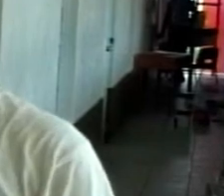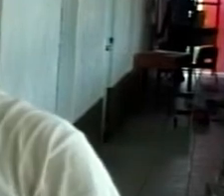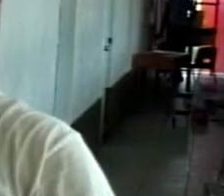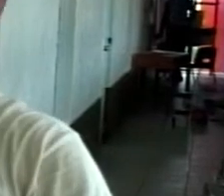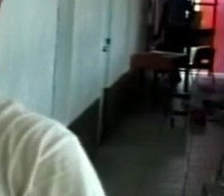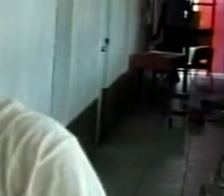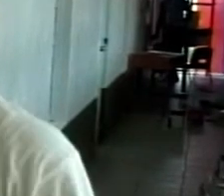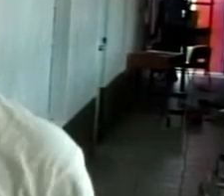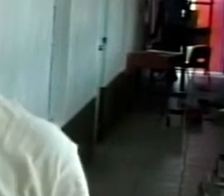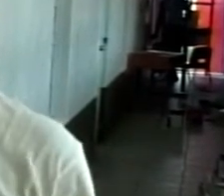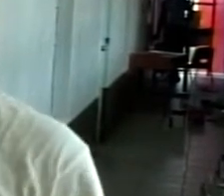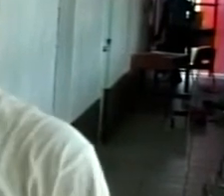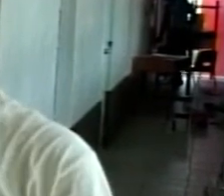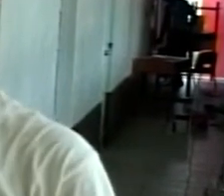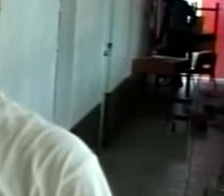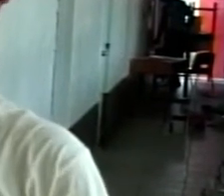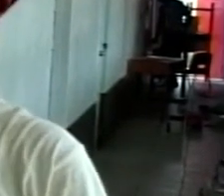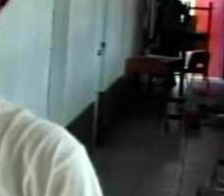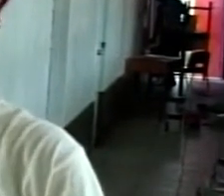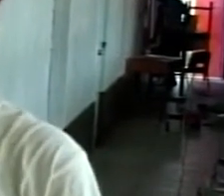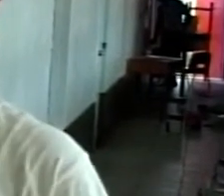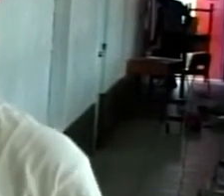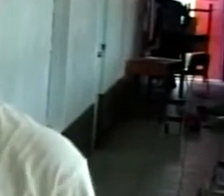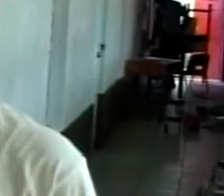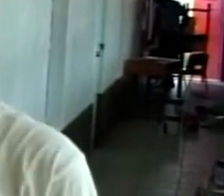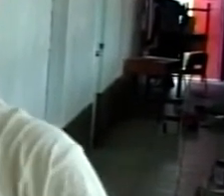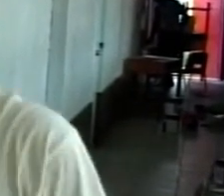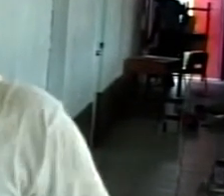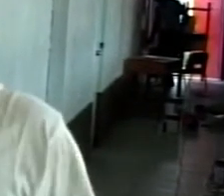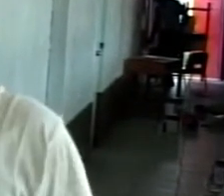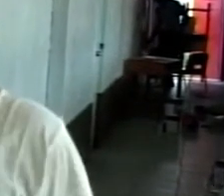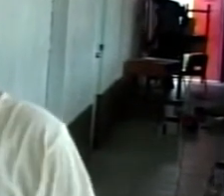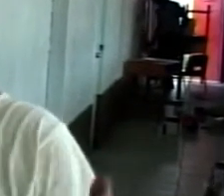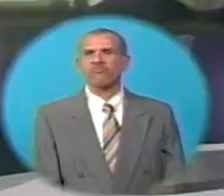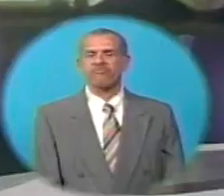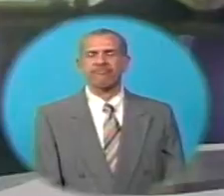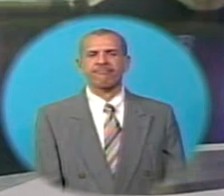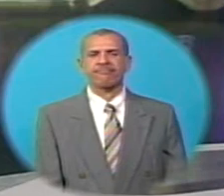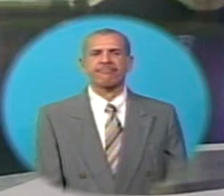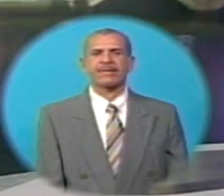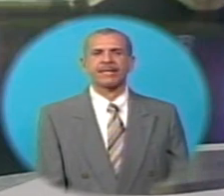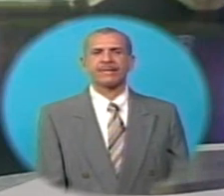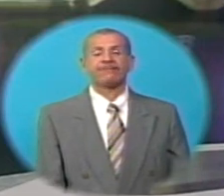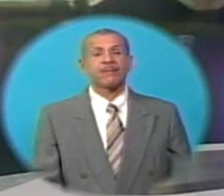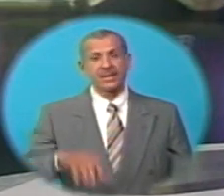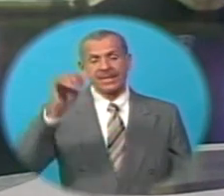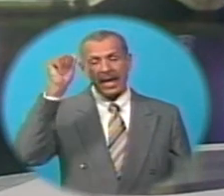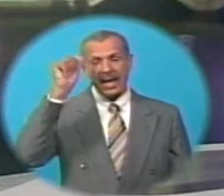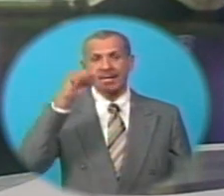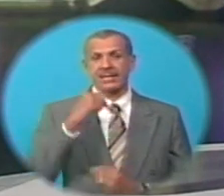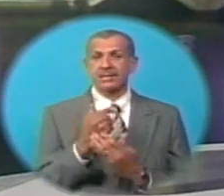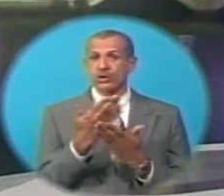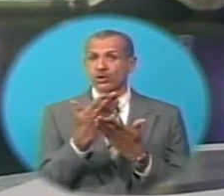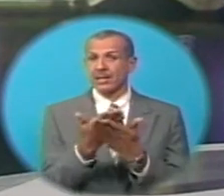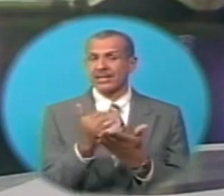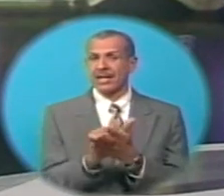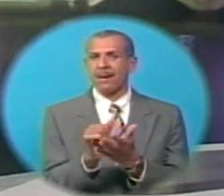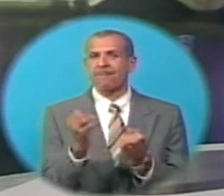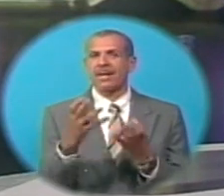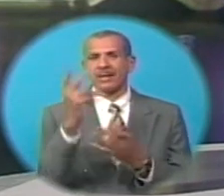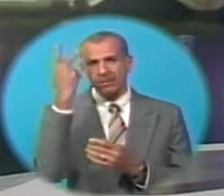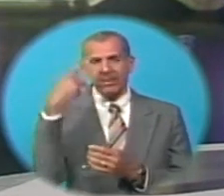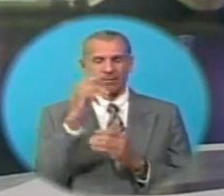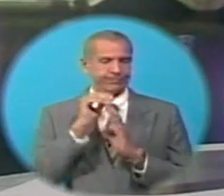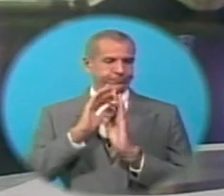it. Because this is the things that we need. Our children is for our children, not for us. Mr. Aline suggests that many parents shy away from